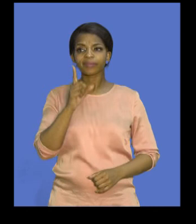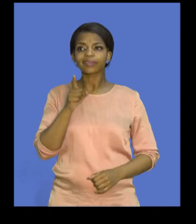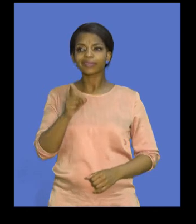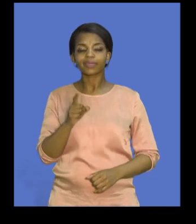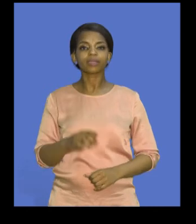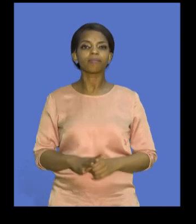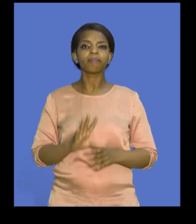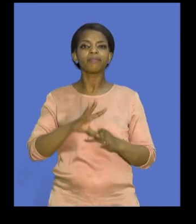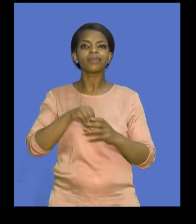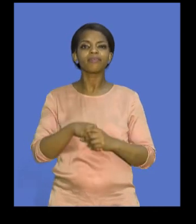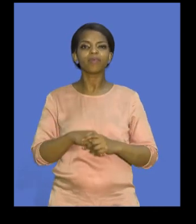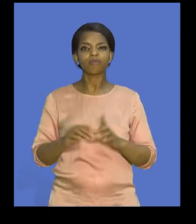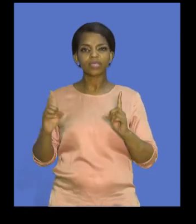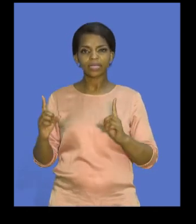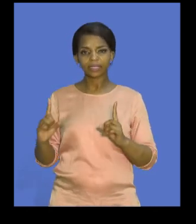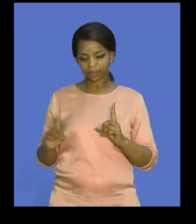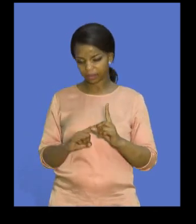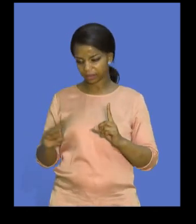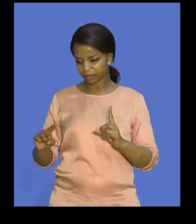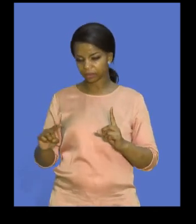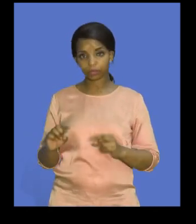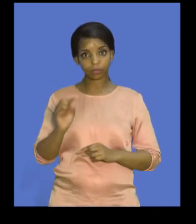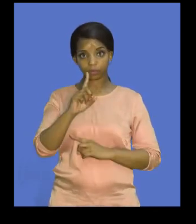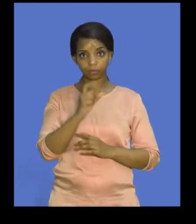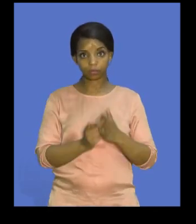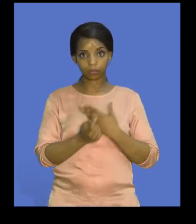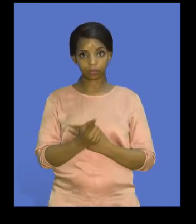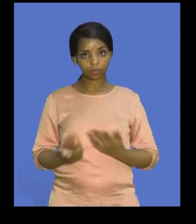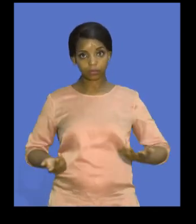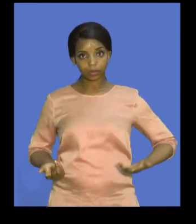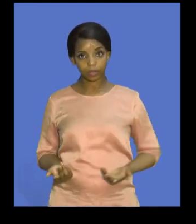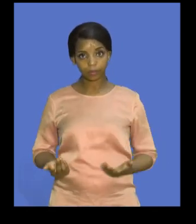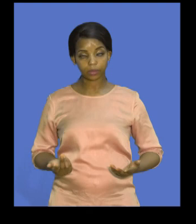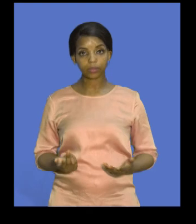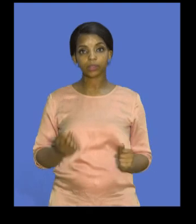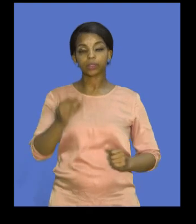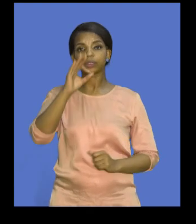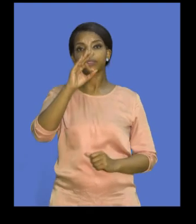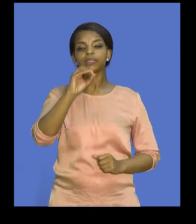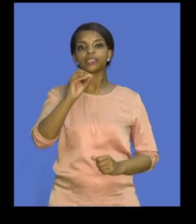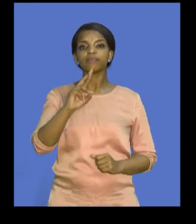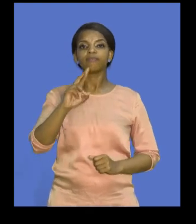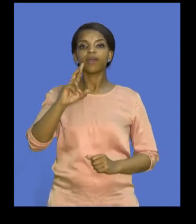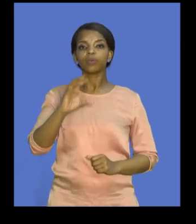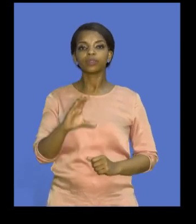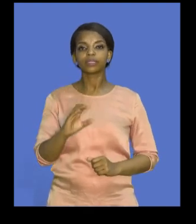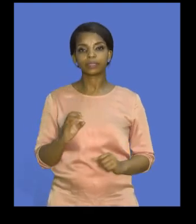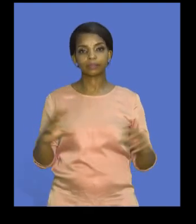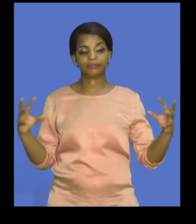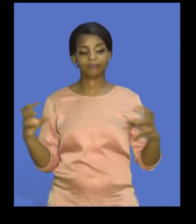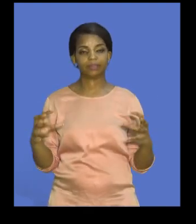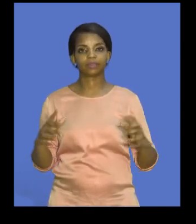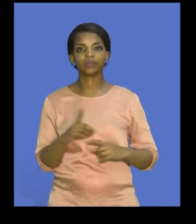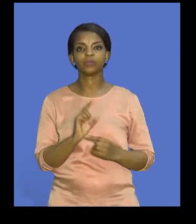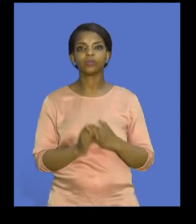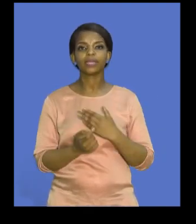It says, what happens to the force? Okay, how does it affect the force when the distance is doubled? Okay, so what we know is